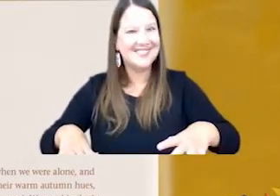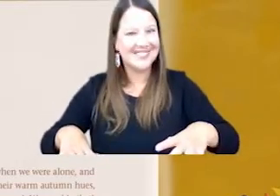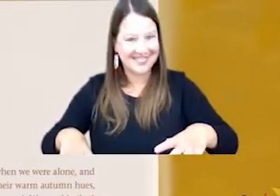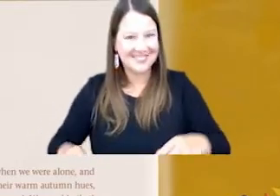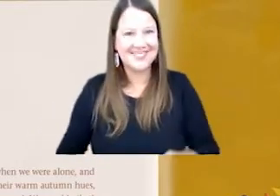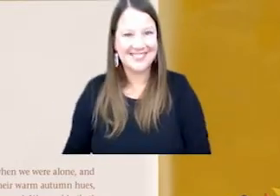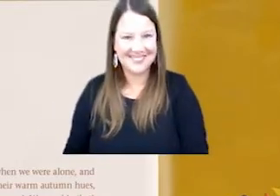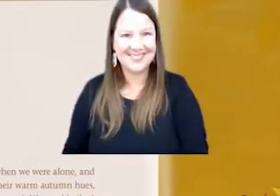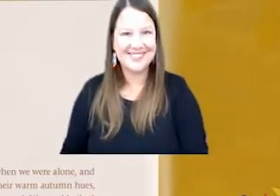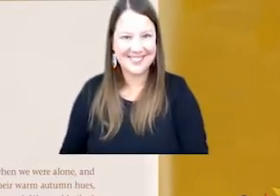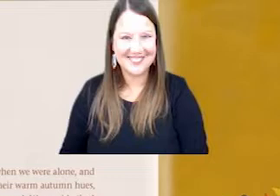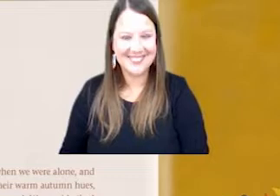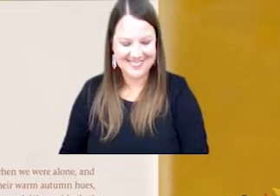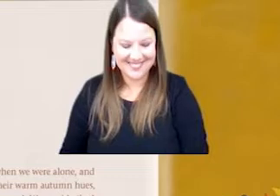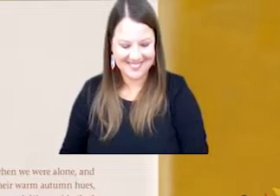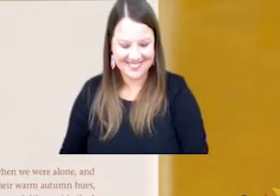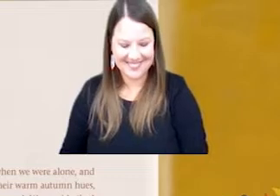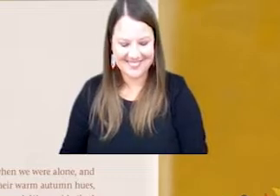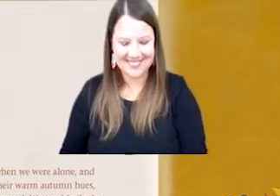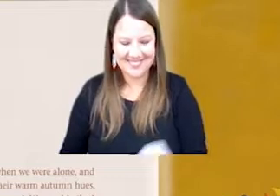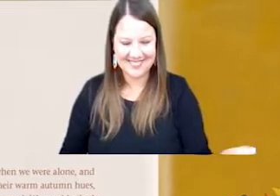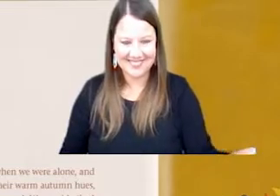colors.